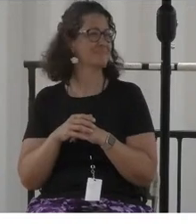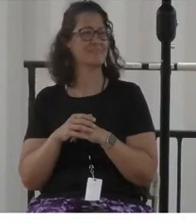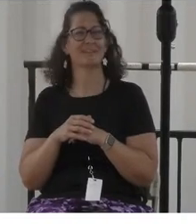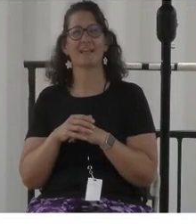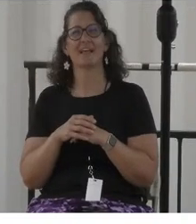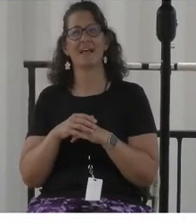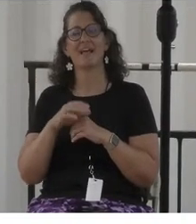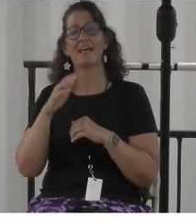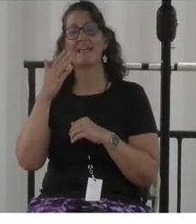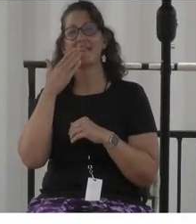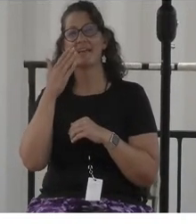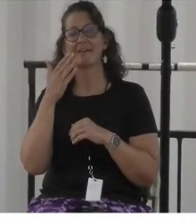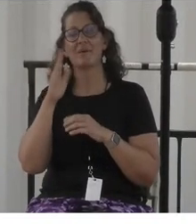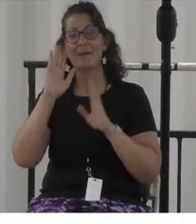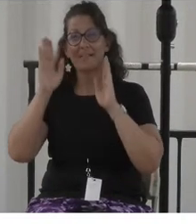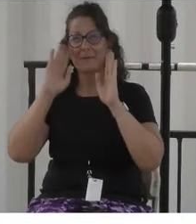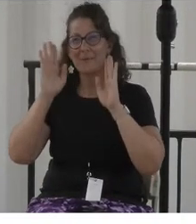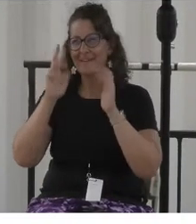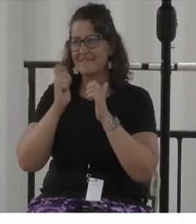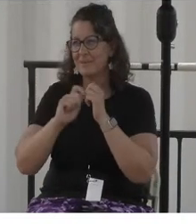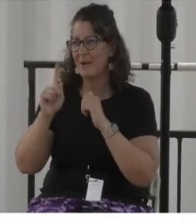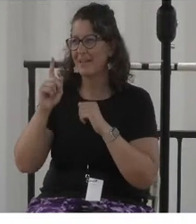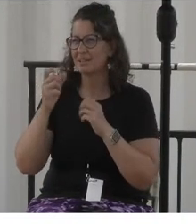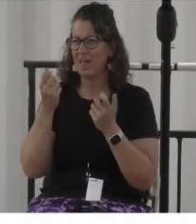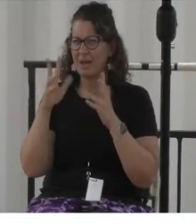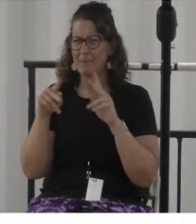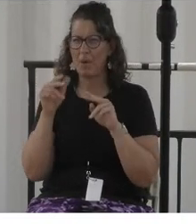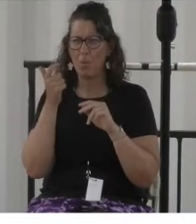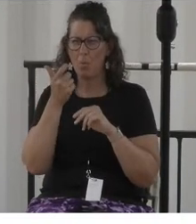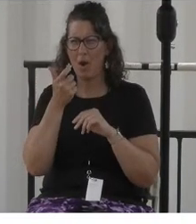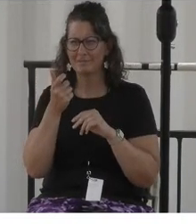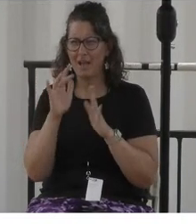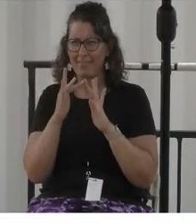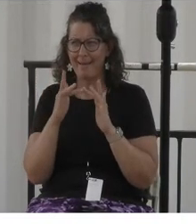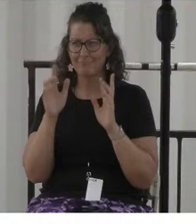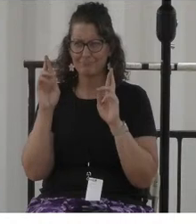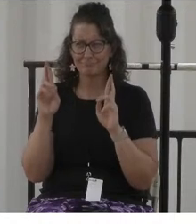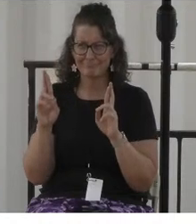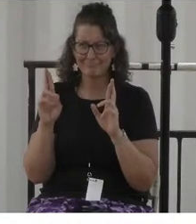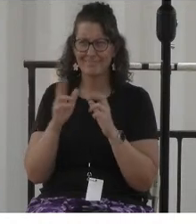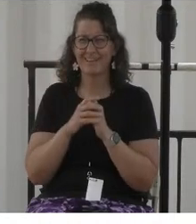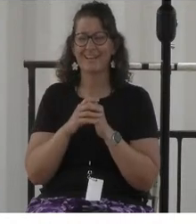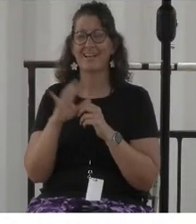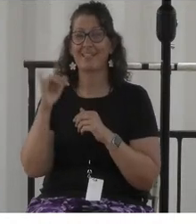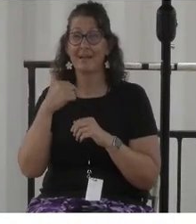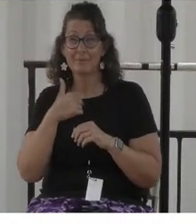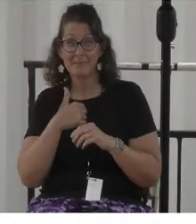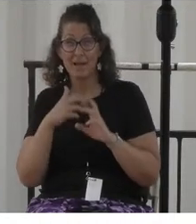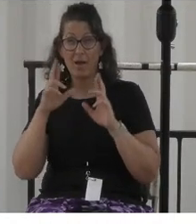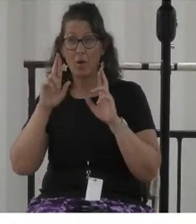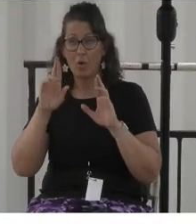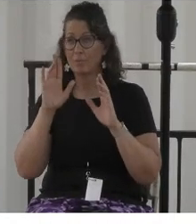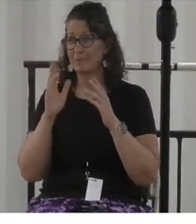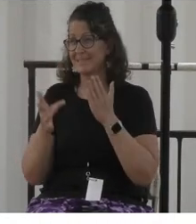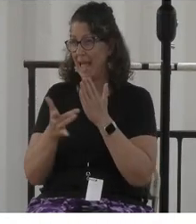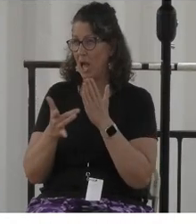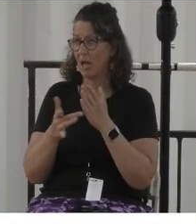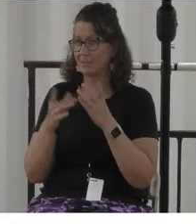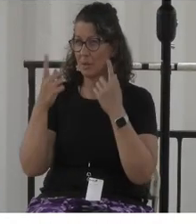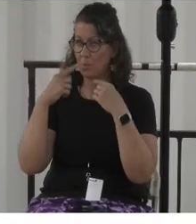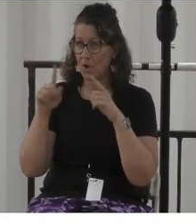you so much. I think there are quite a few people watching this online, I hope. So, like me, I hope your technology is